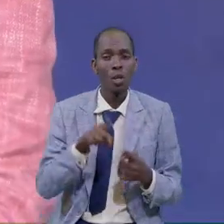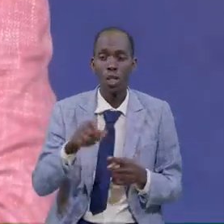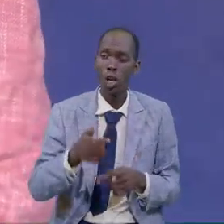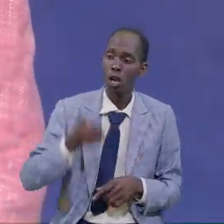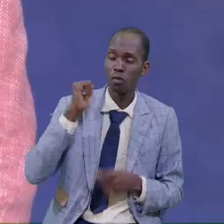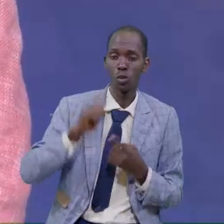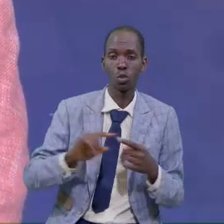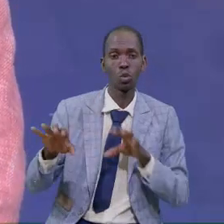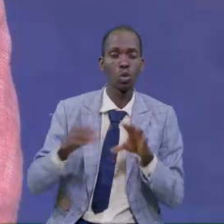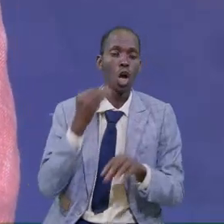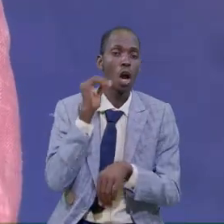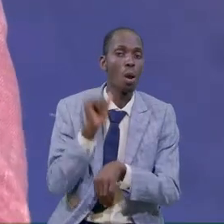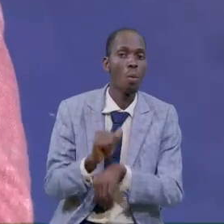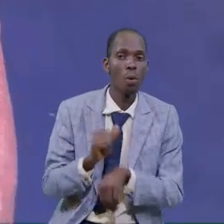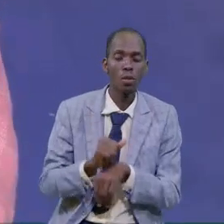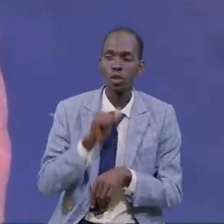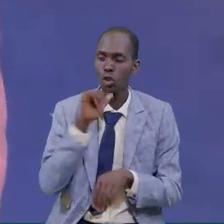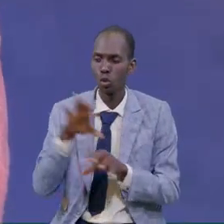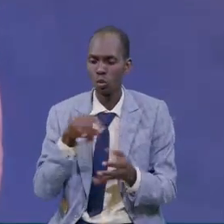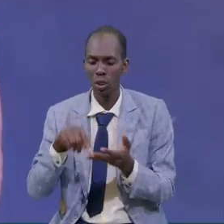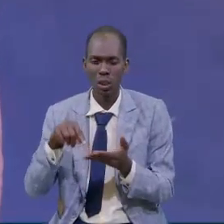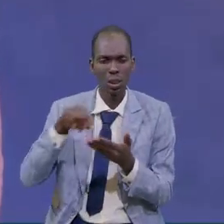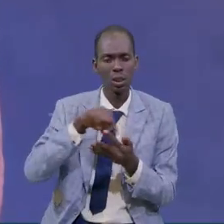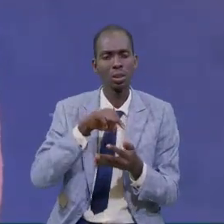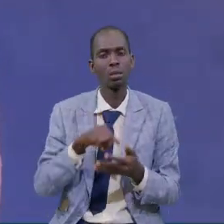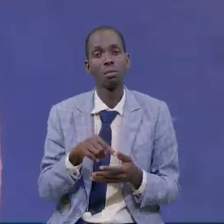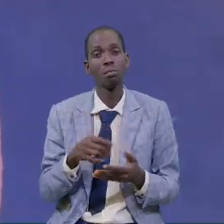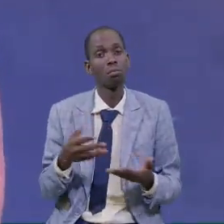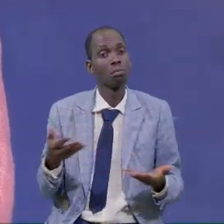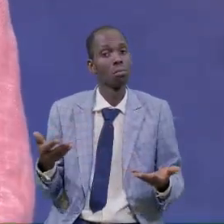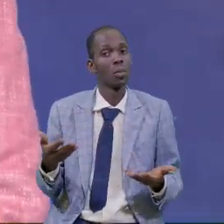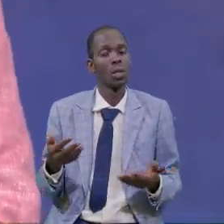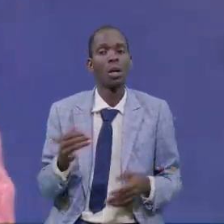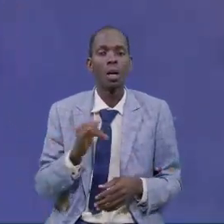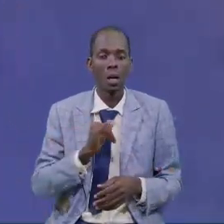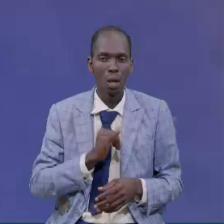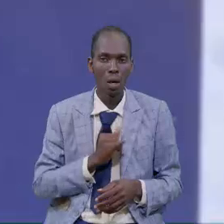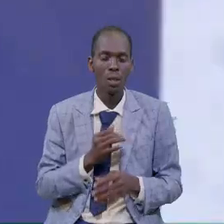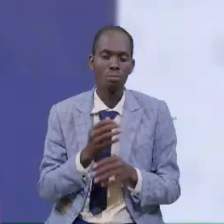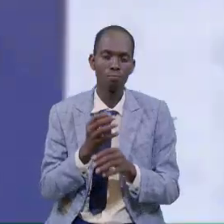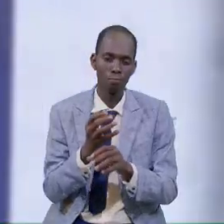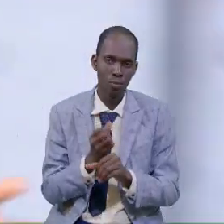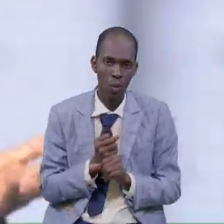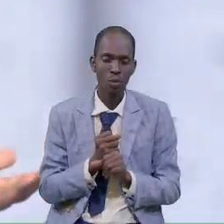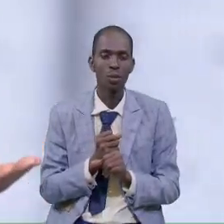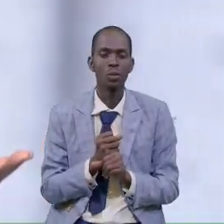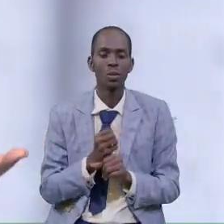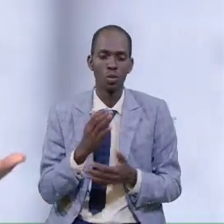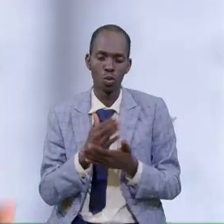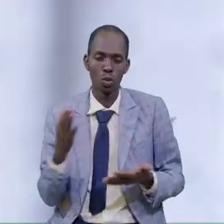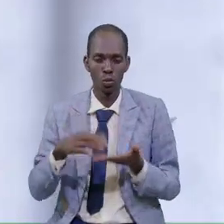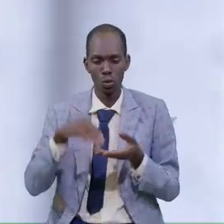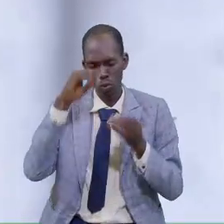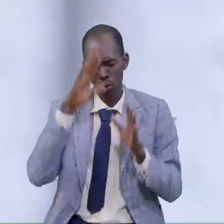this, they didn't do that. Well, I got some of my students passing exam.